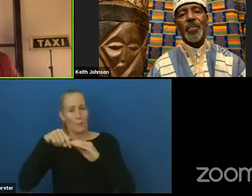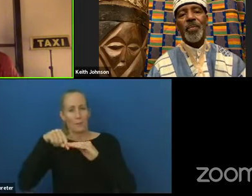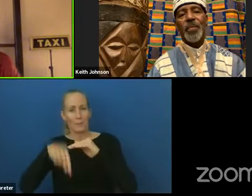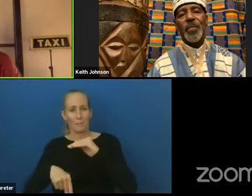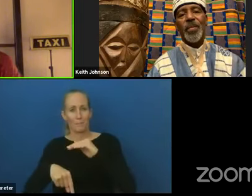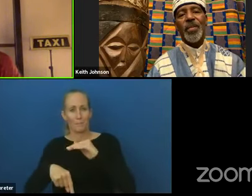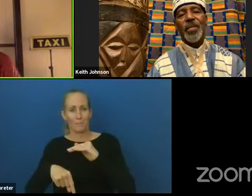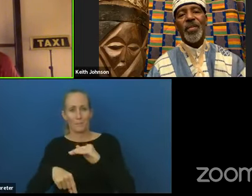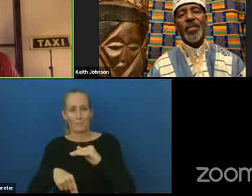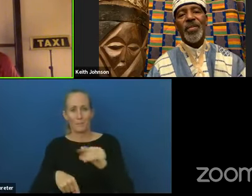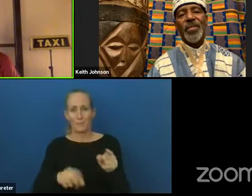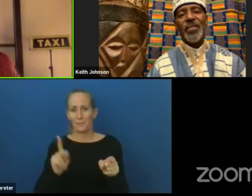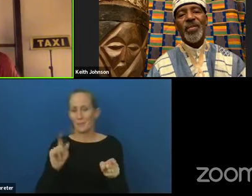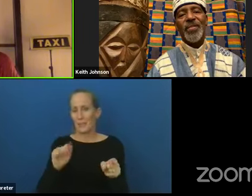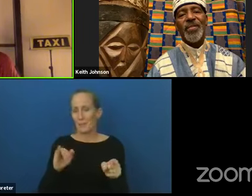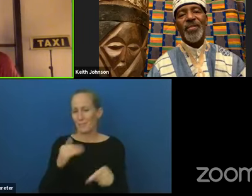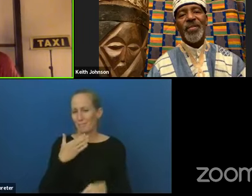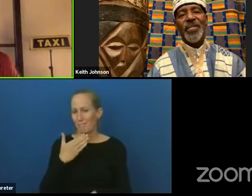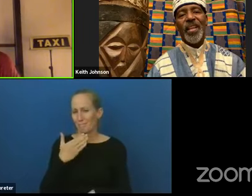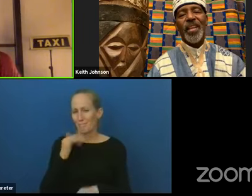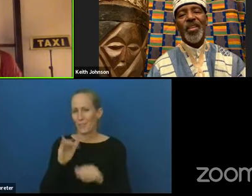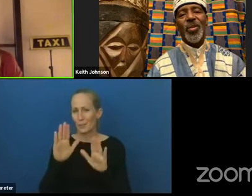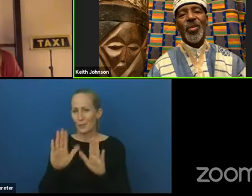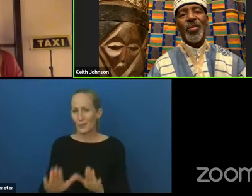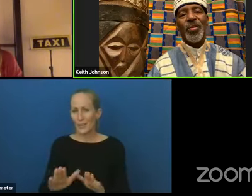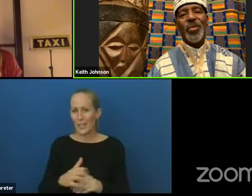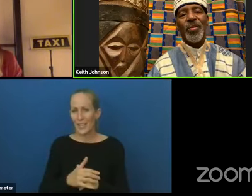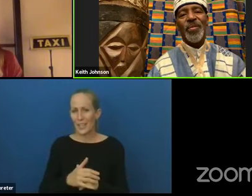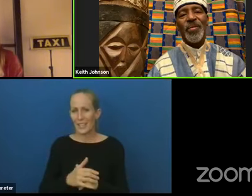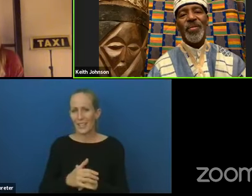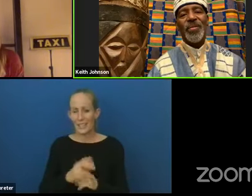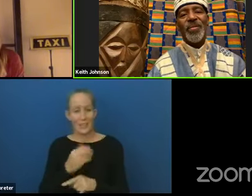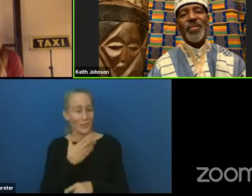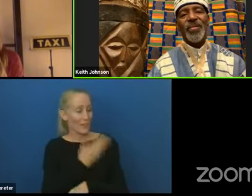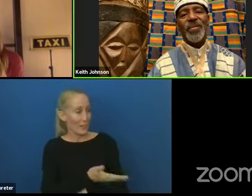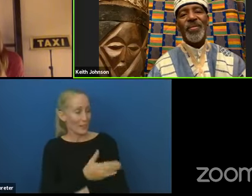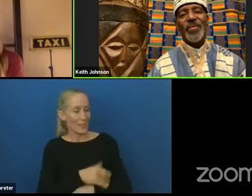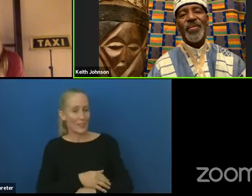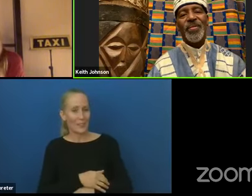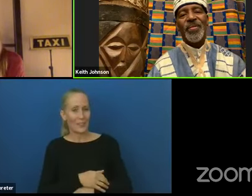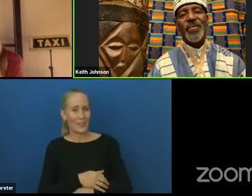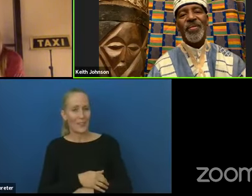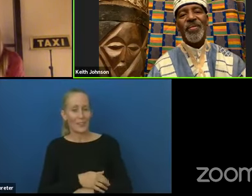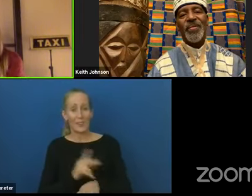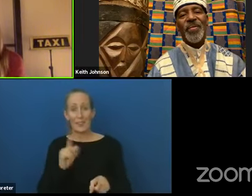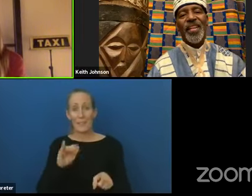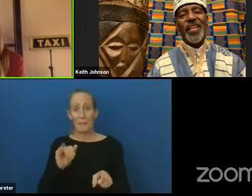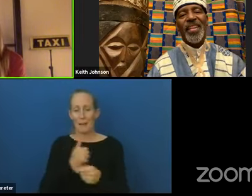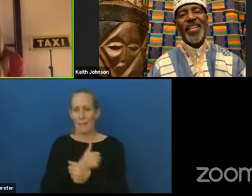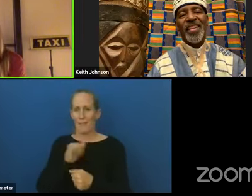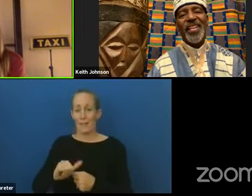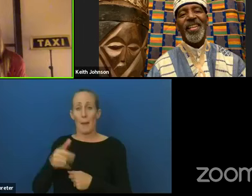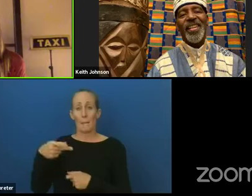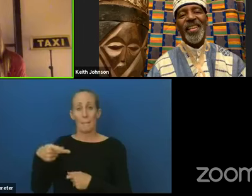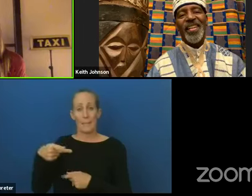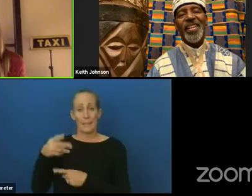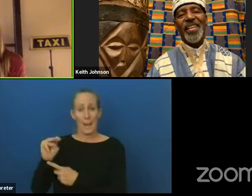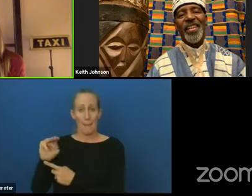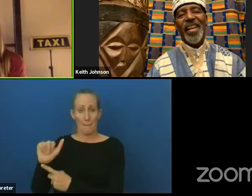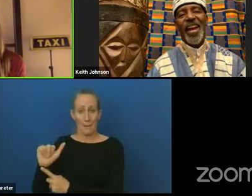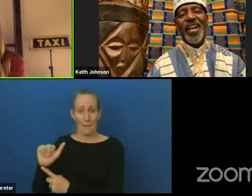Thank you. That's great. Thank you. Yeah, I love that. PMA. That's